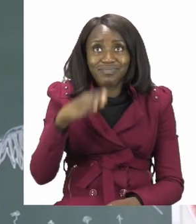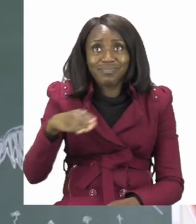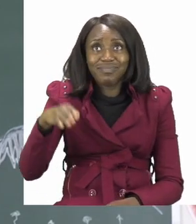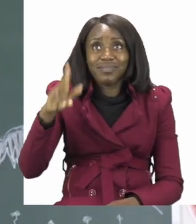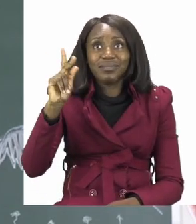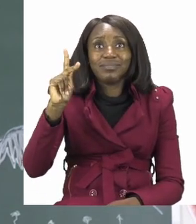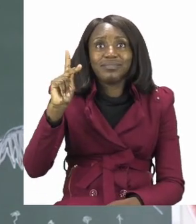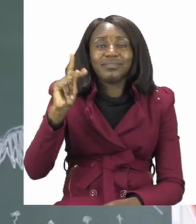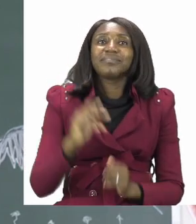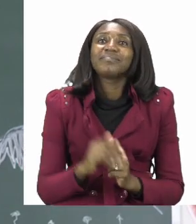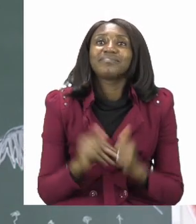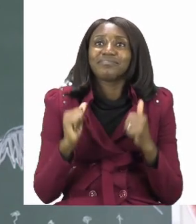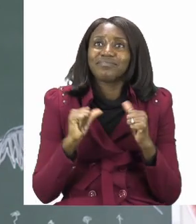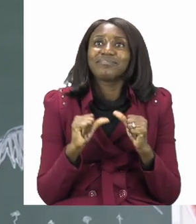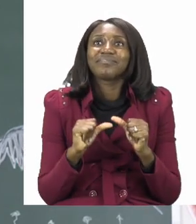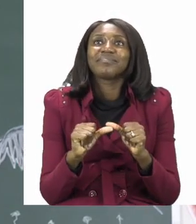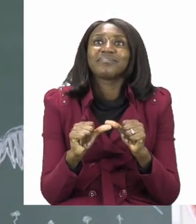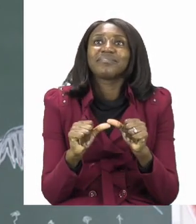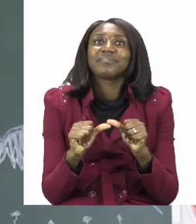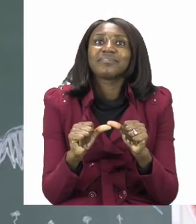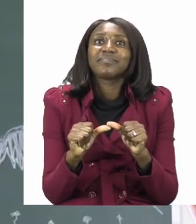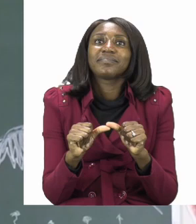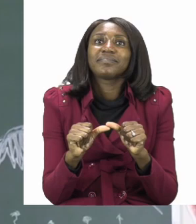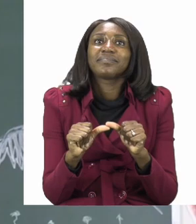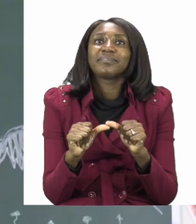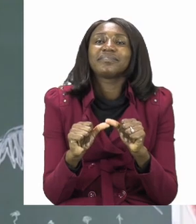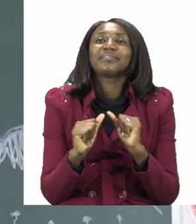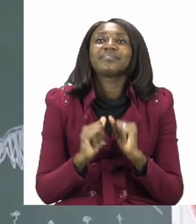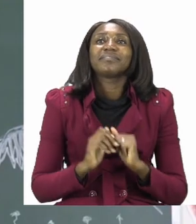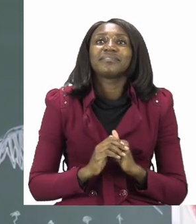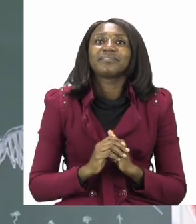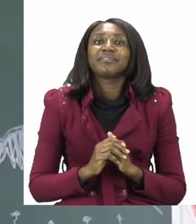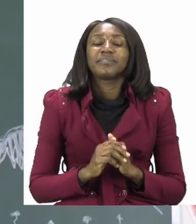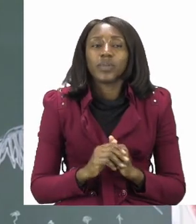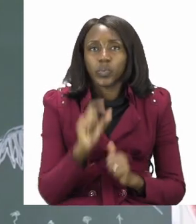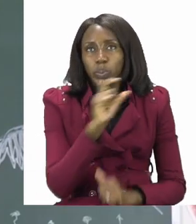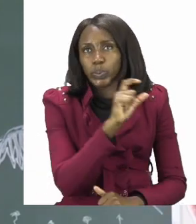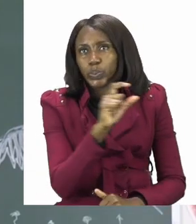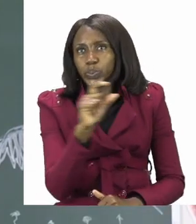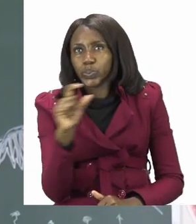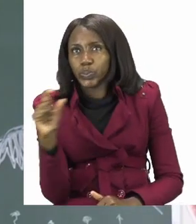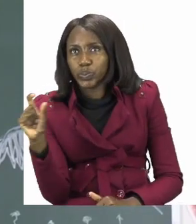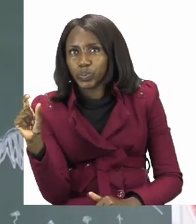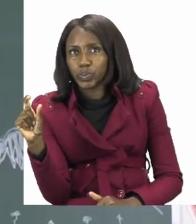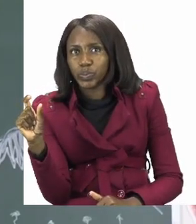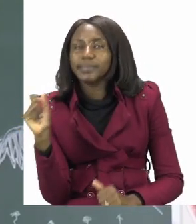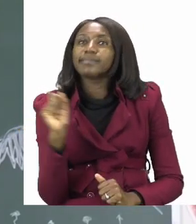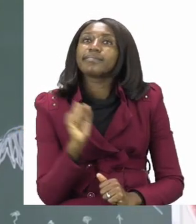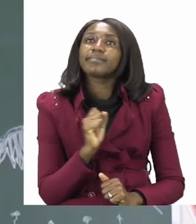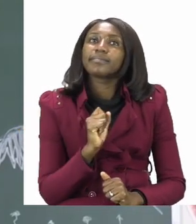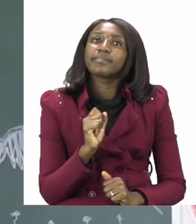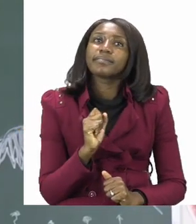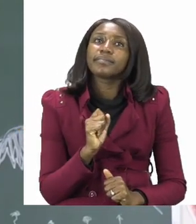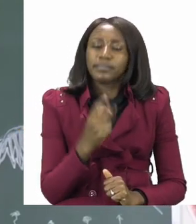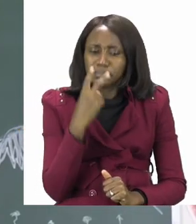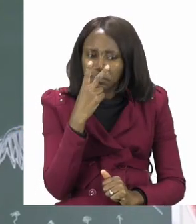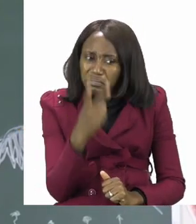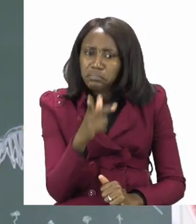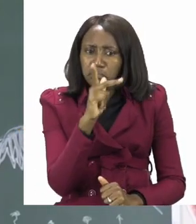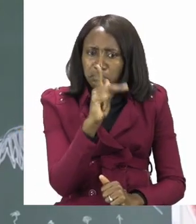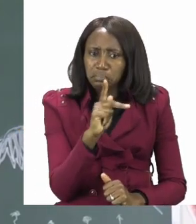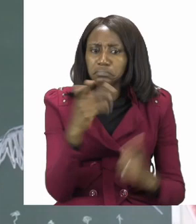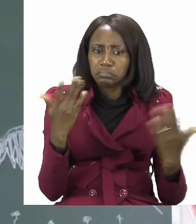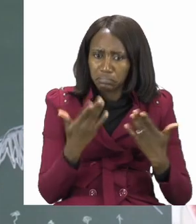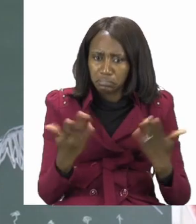our exercise by doing the sentence. Now they want you to circle each of